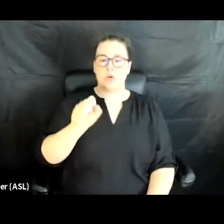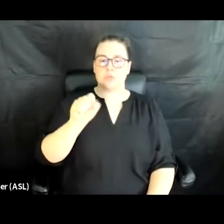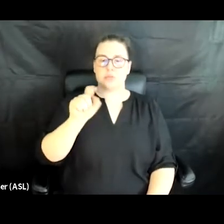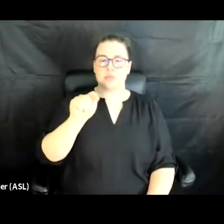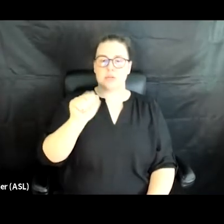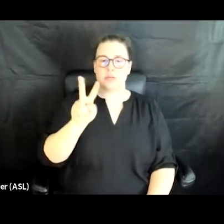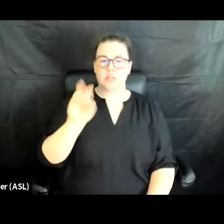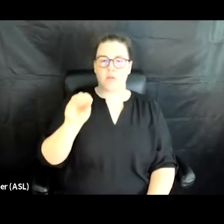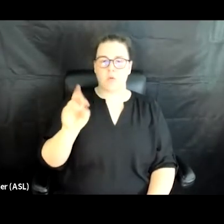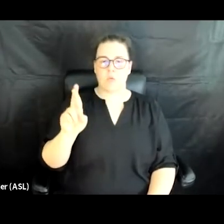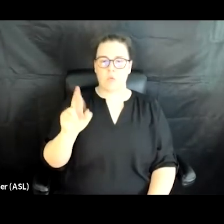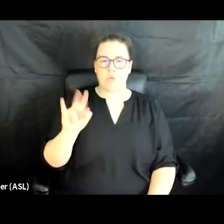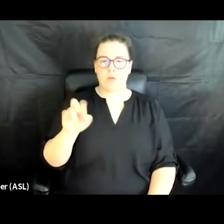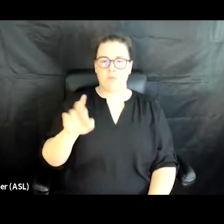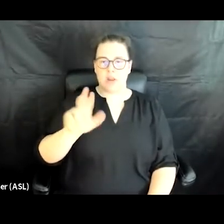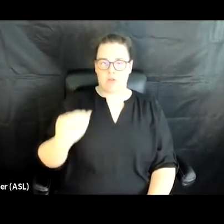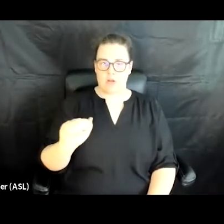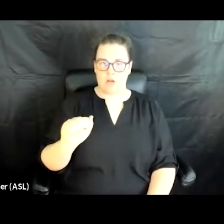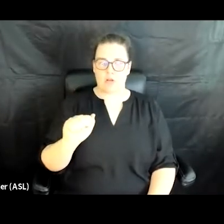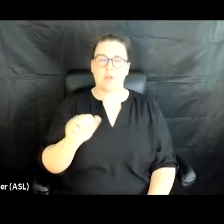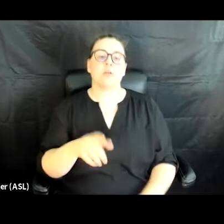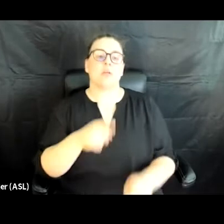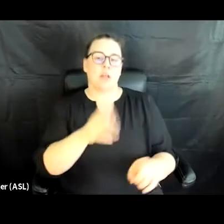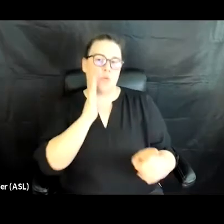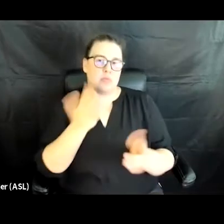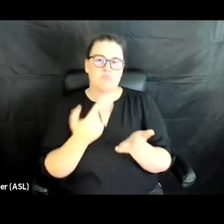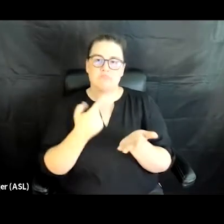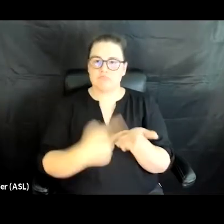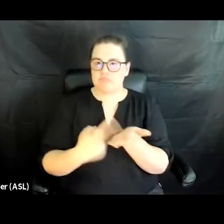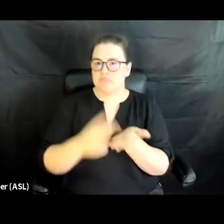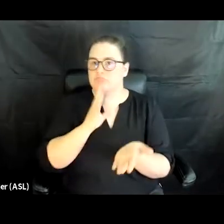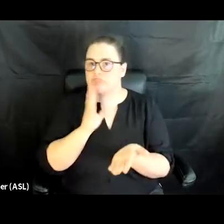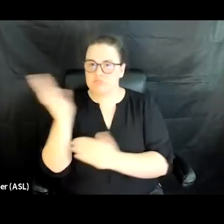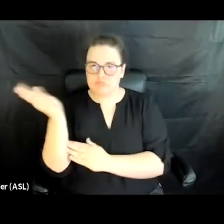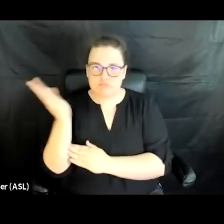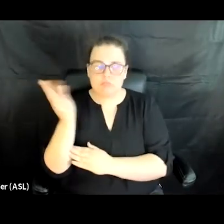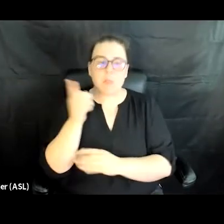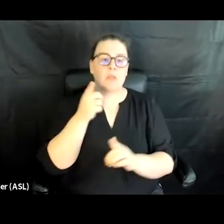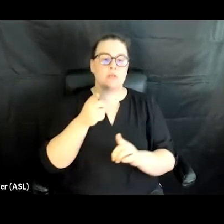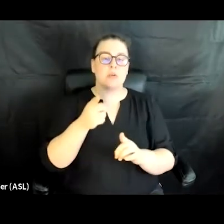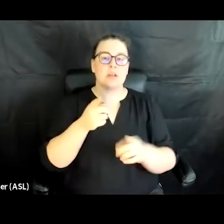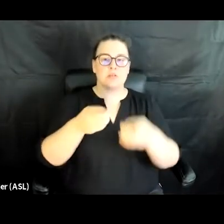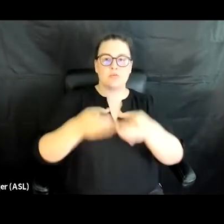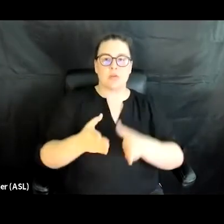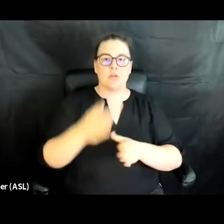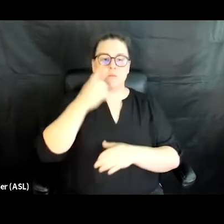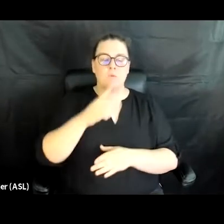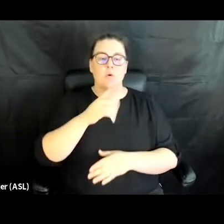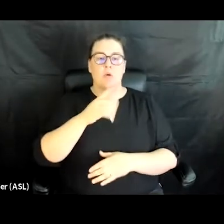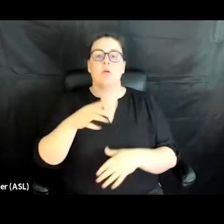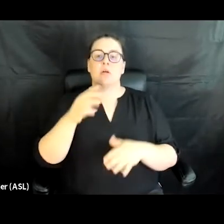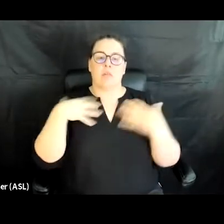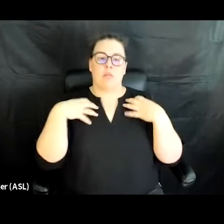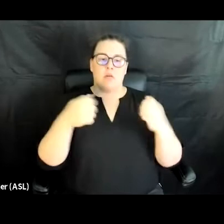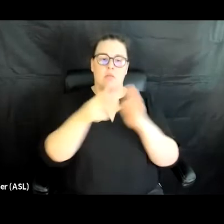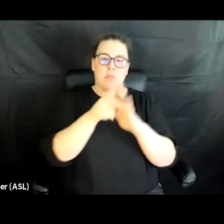words, and welcoming you as well to this. He chairs the Committee on Health Policy in the state of New York and leads